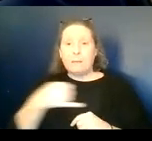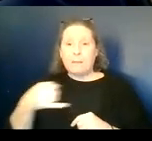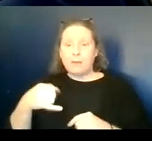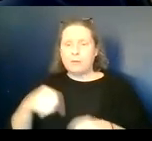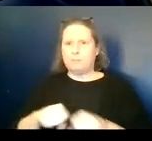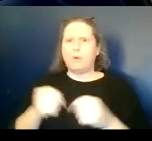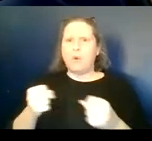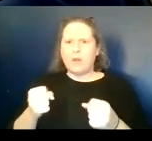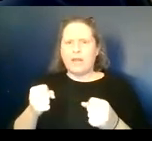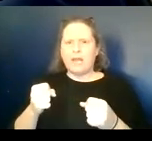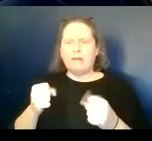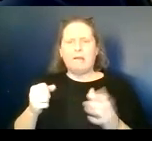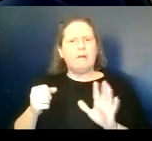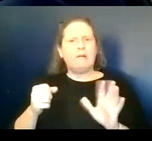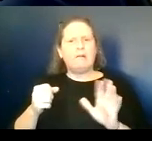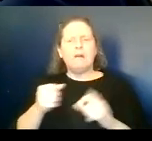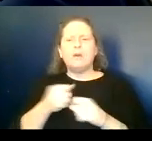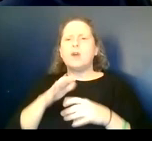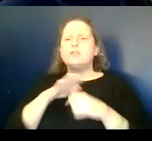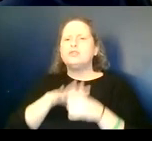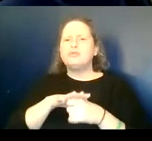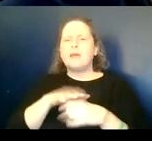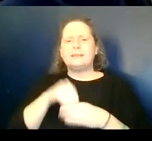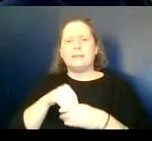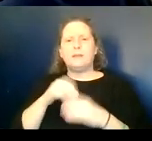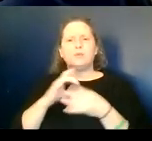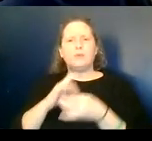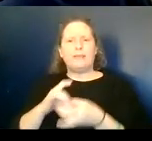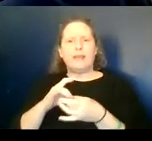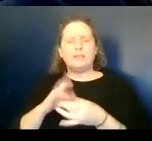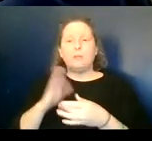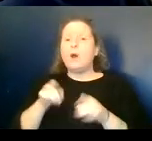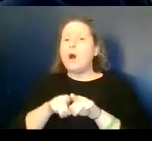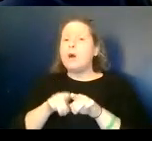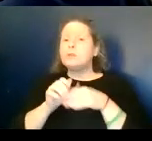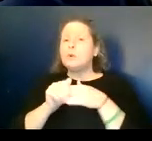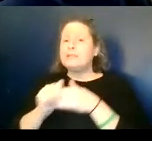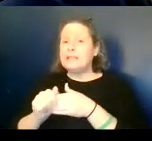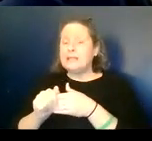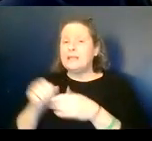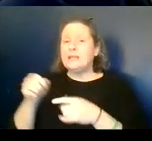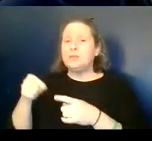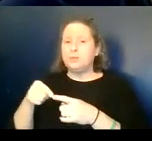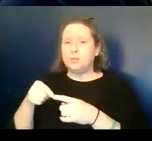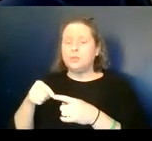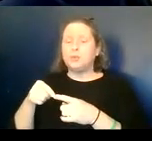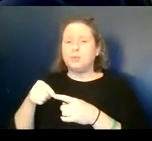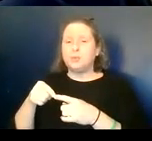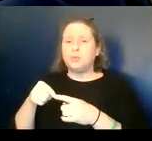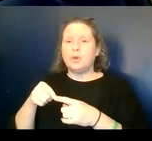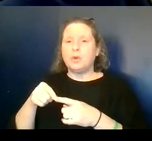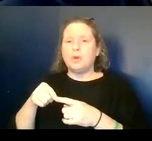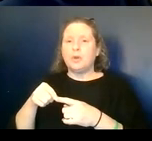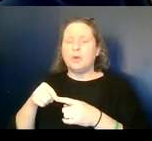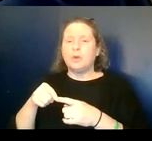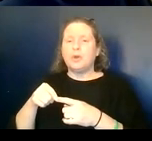causes stress in relationships, and it will also lead into domestic and